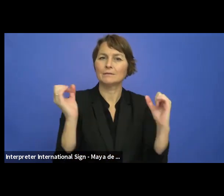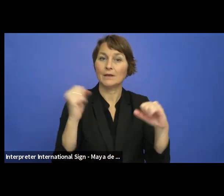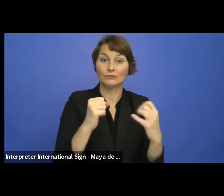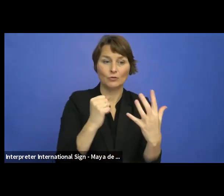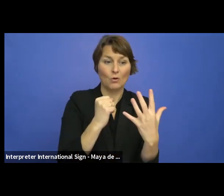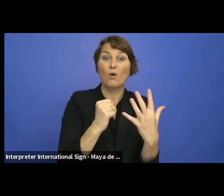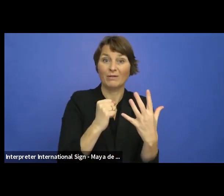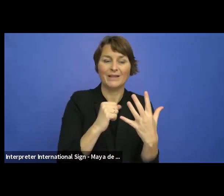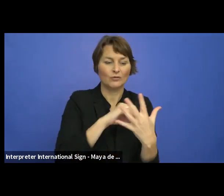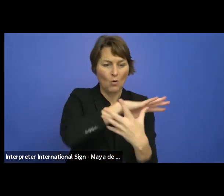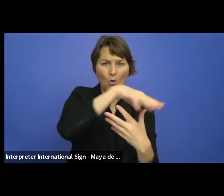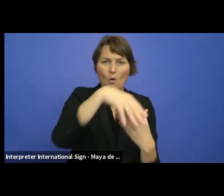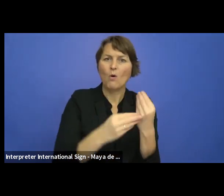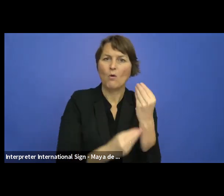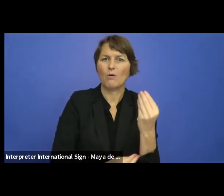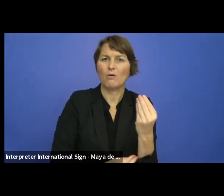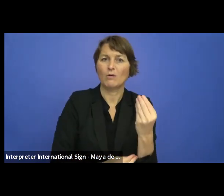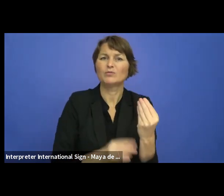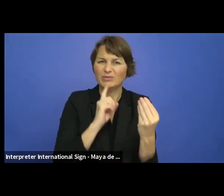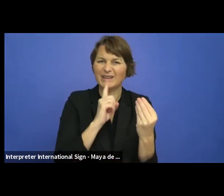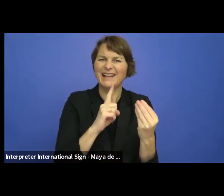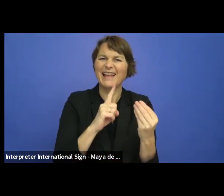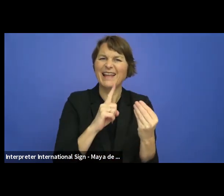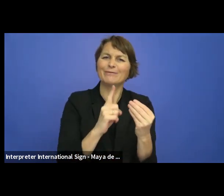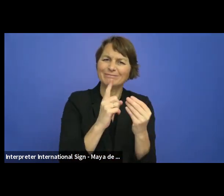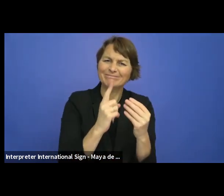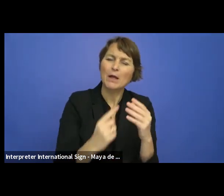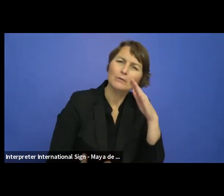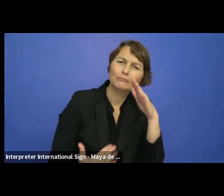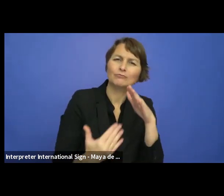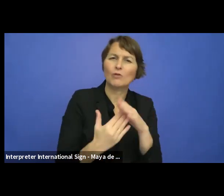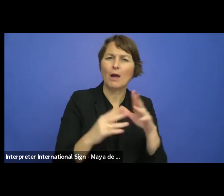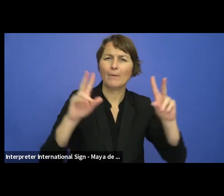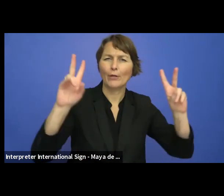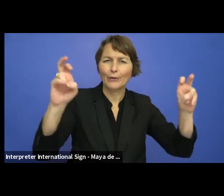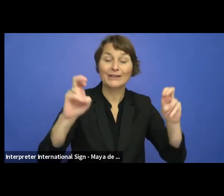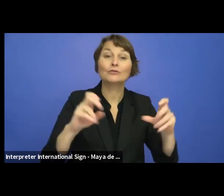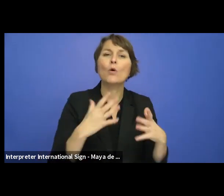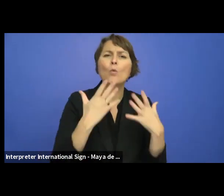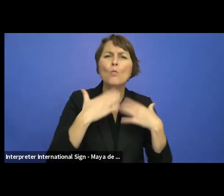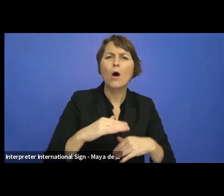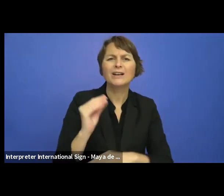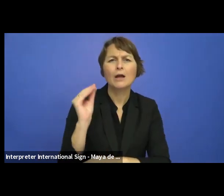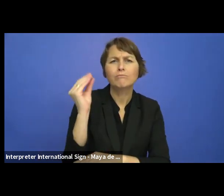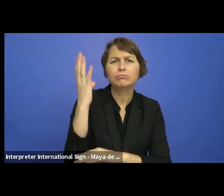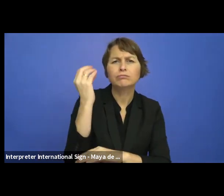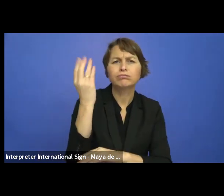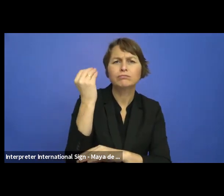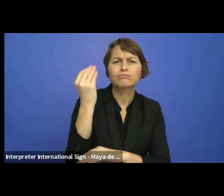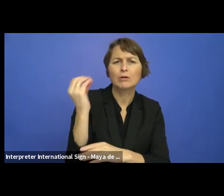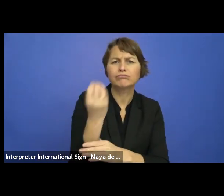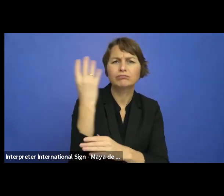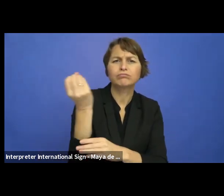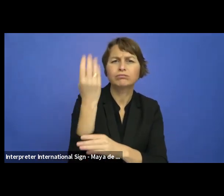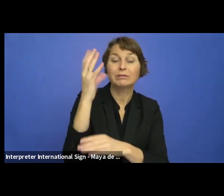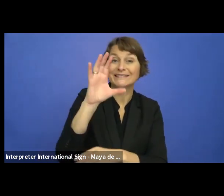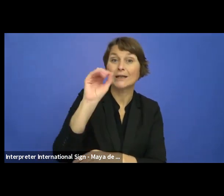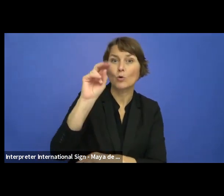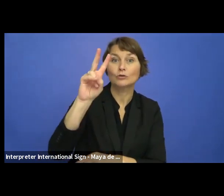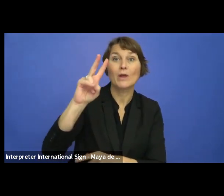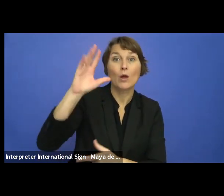themes. There is decarbonization, the immediate, rapid and urgent reduction in greenhouse gas emissions to net